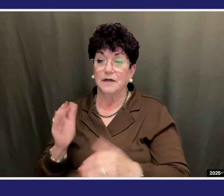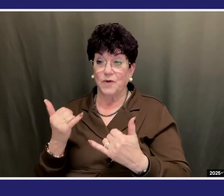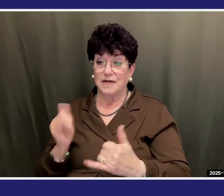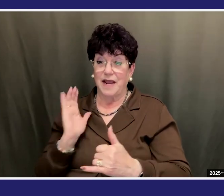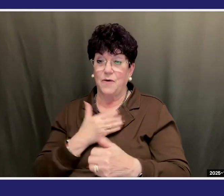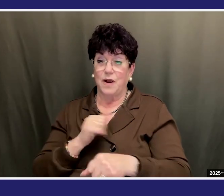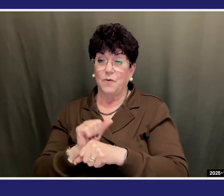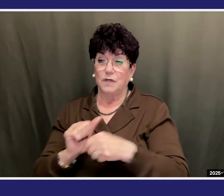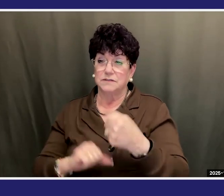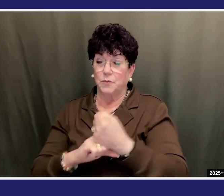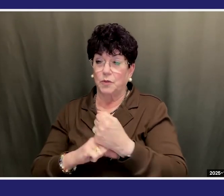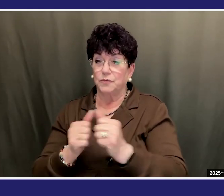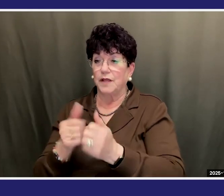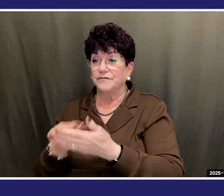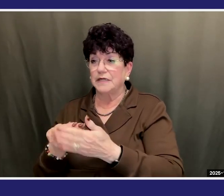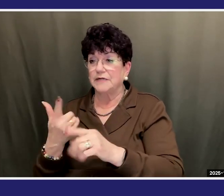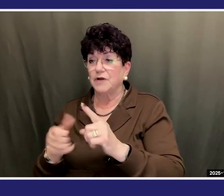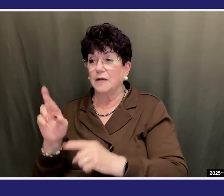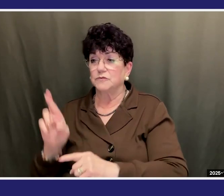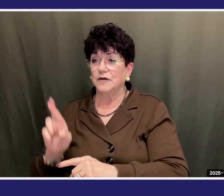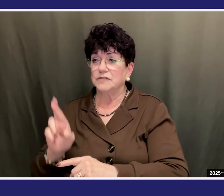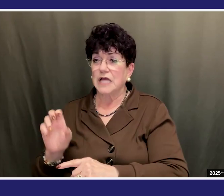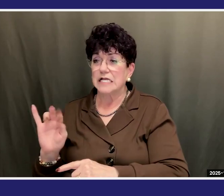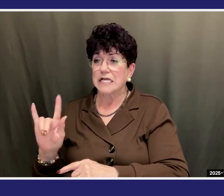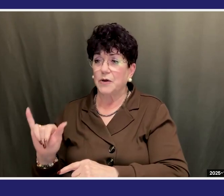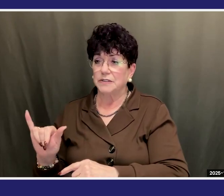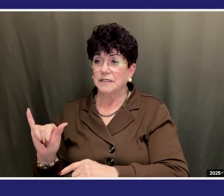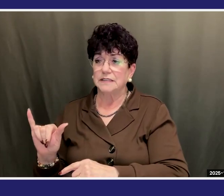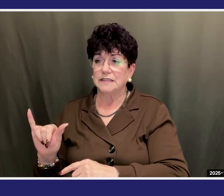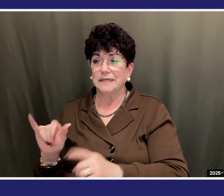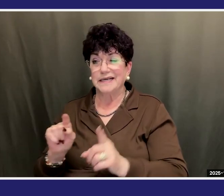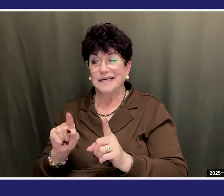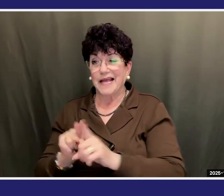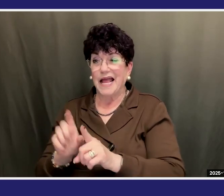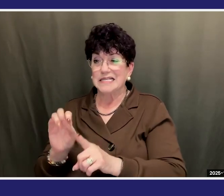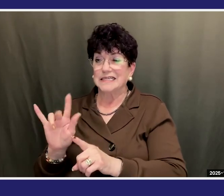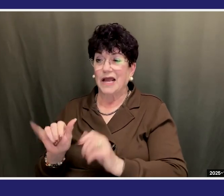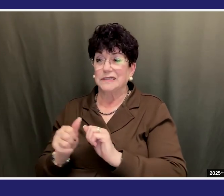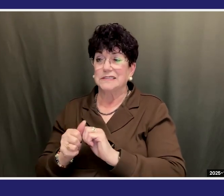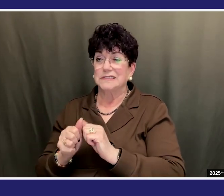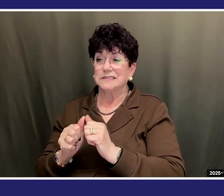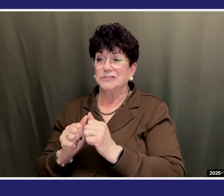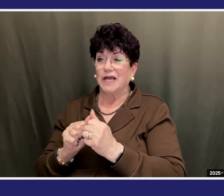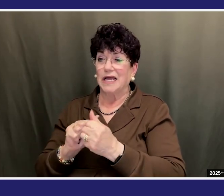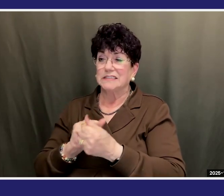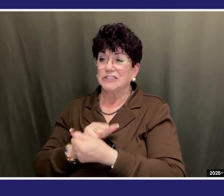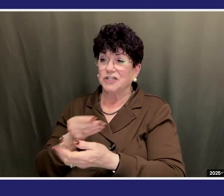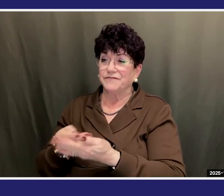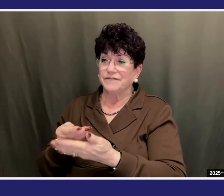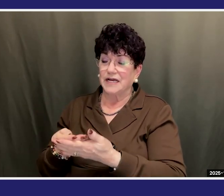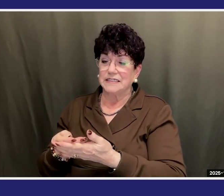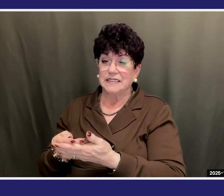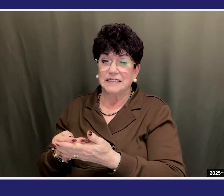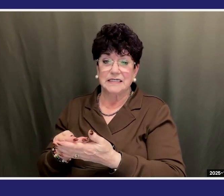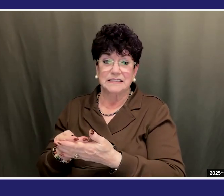through the funding from Riverside County, but as the county is transitioning its funding structure